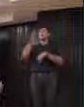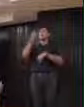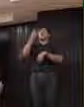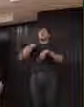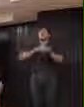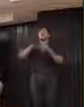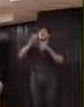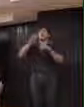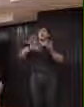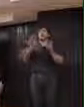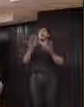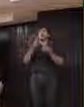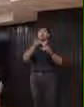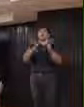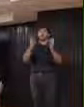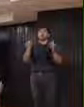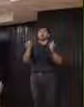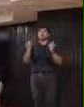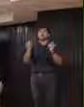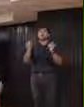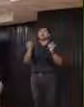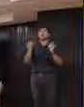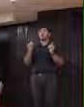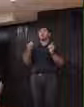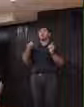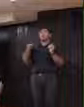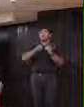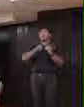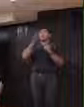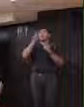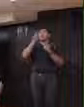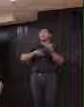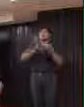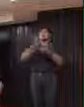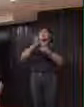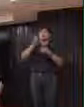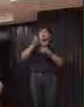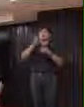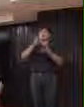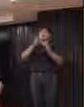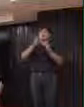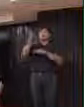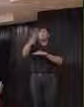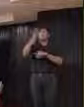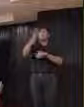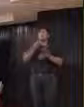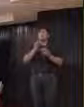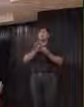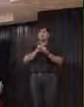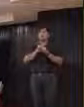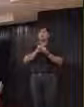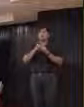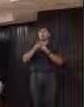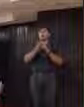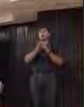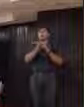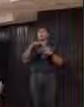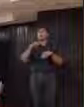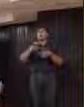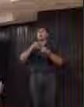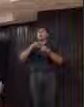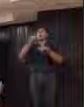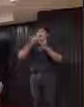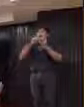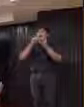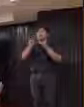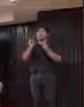election was completely free and fair. I, as Deputy Commissioner, was aware that in many cases it was not, because in